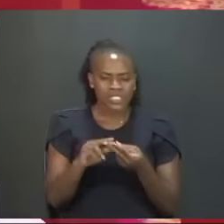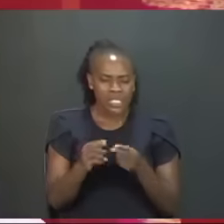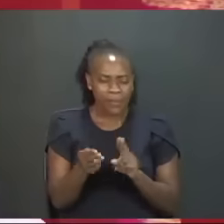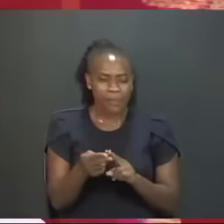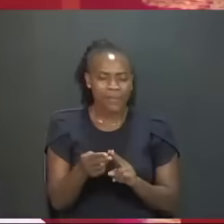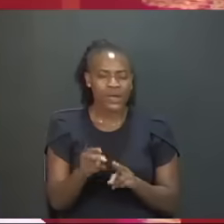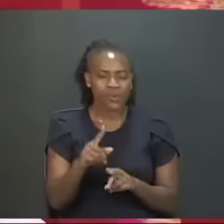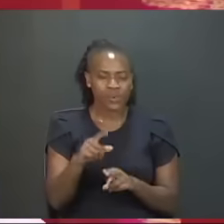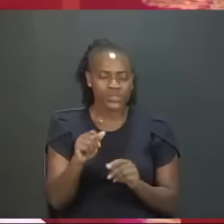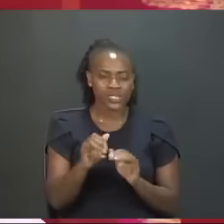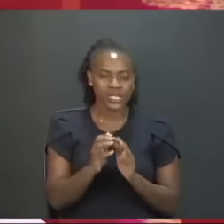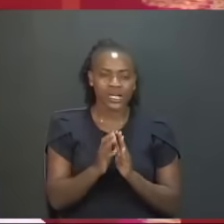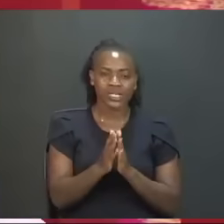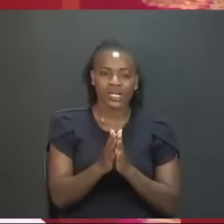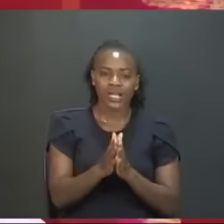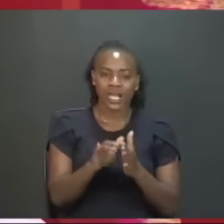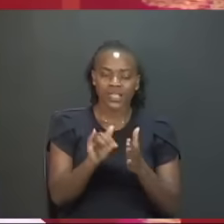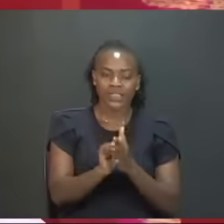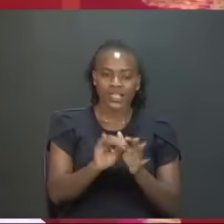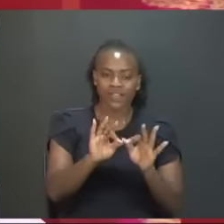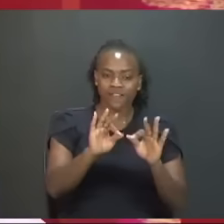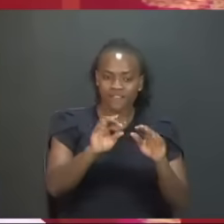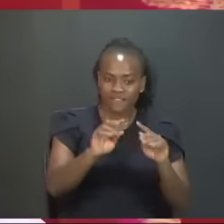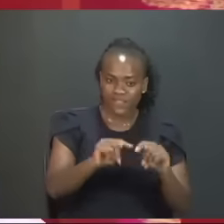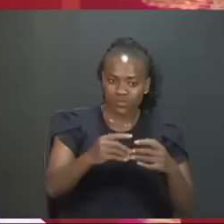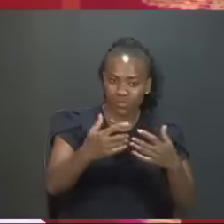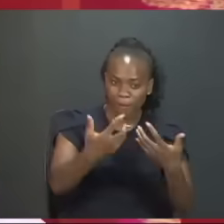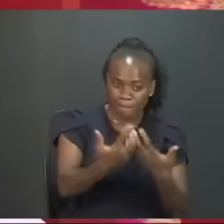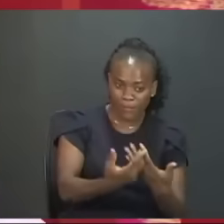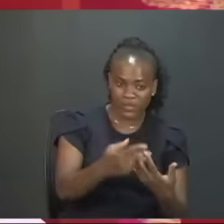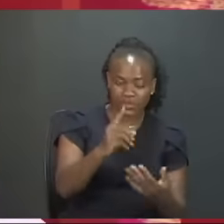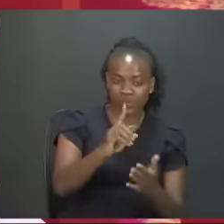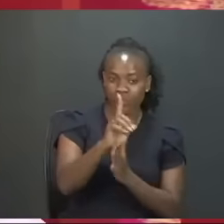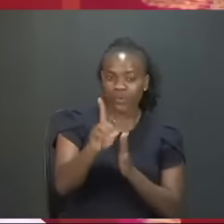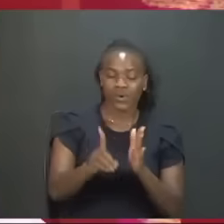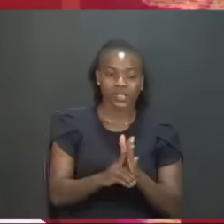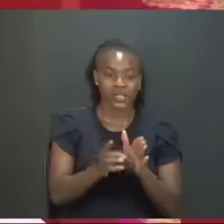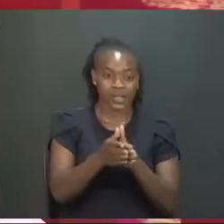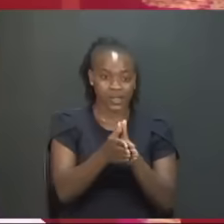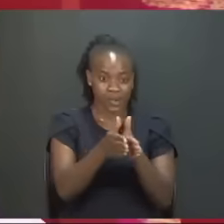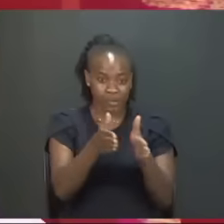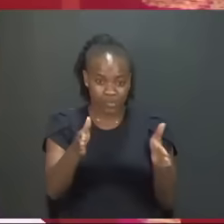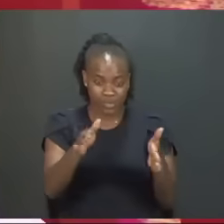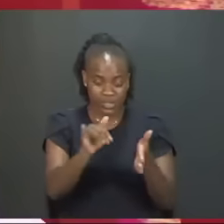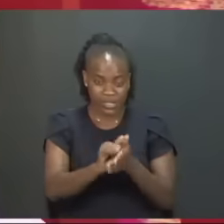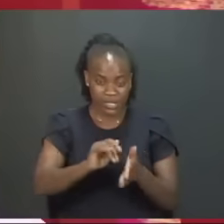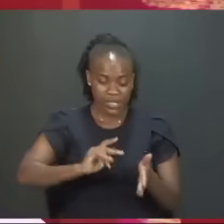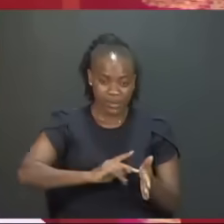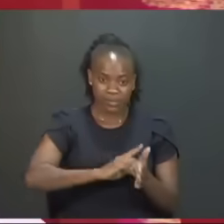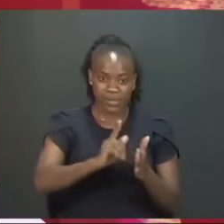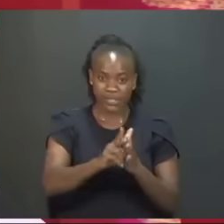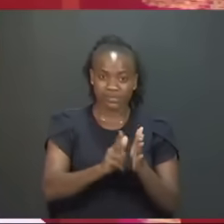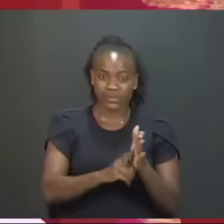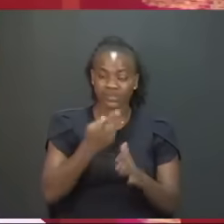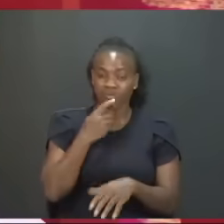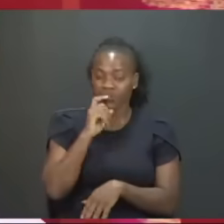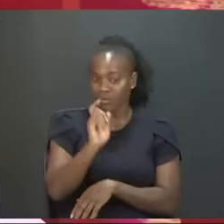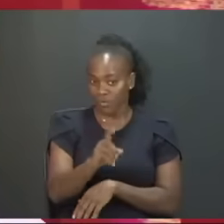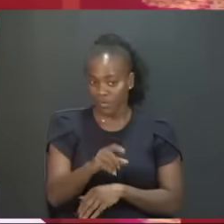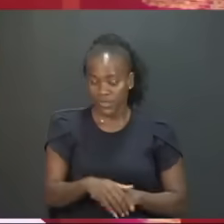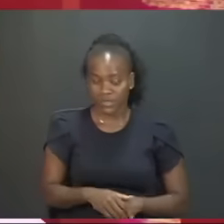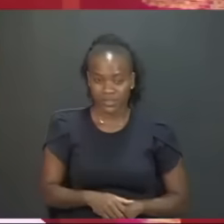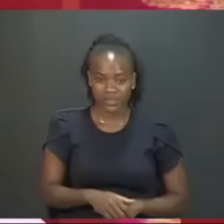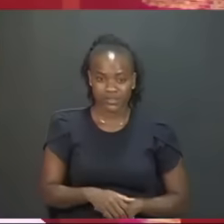day in order to fit into the 1 hour time that the standing orders dictate must be the